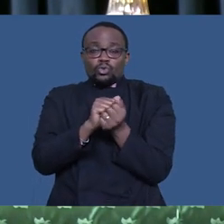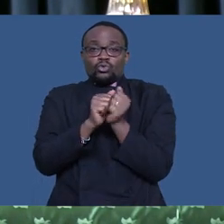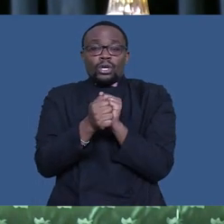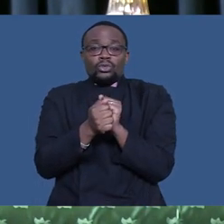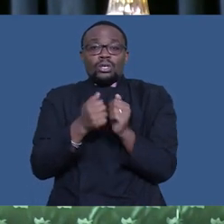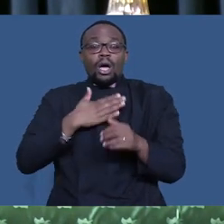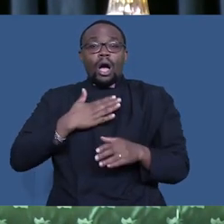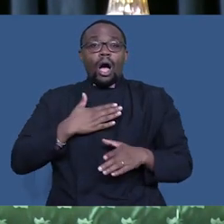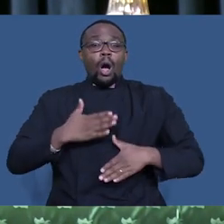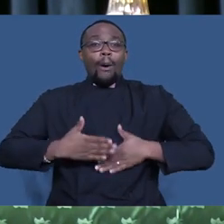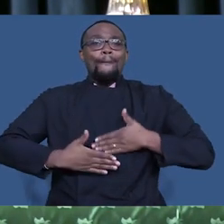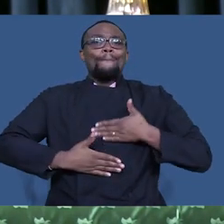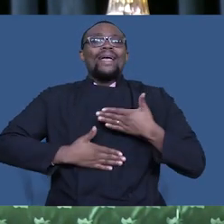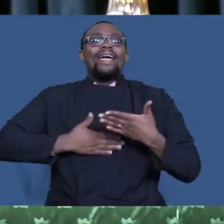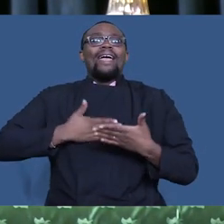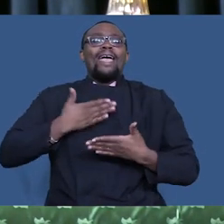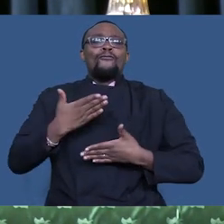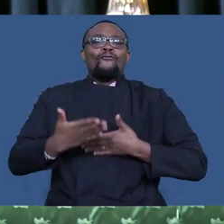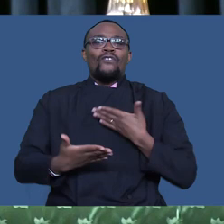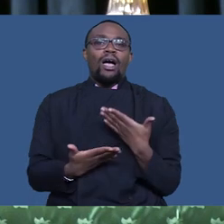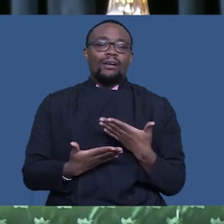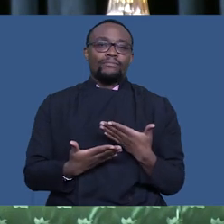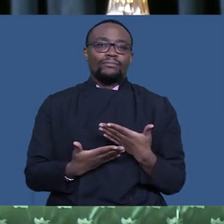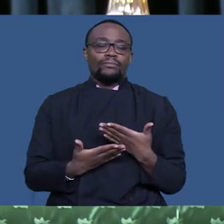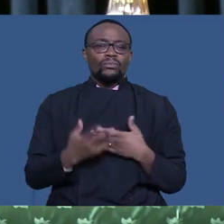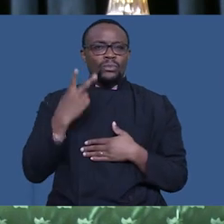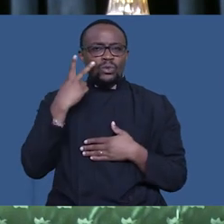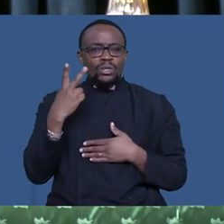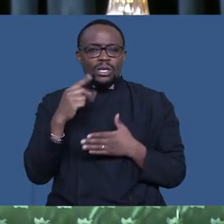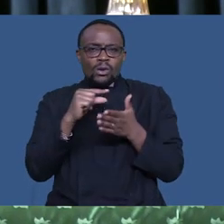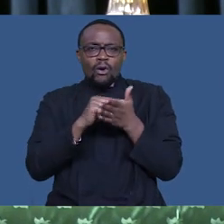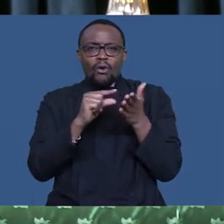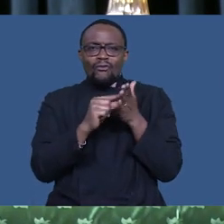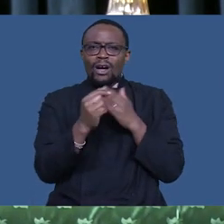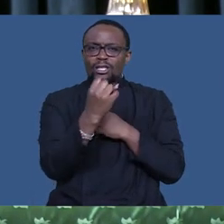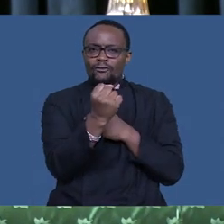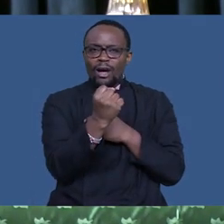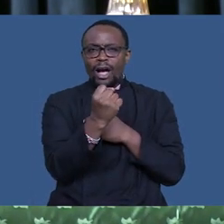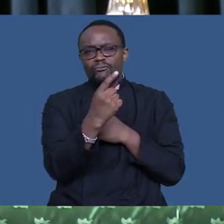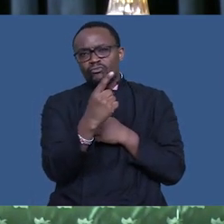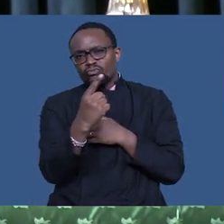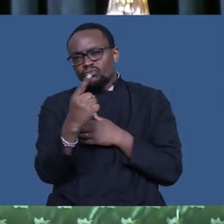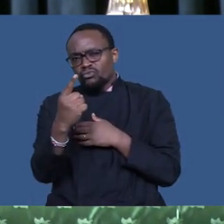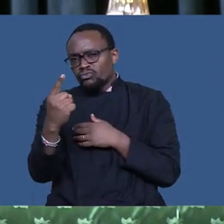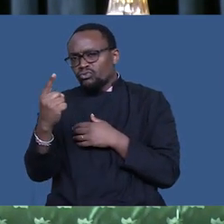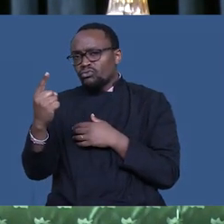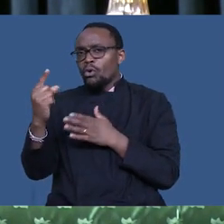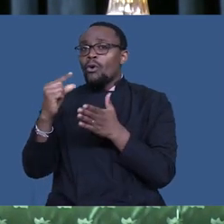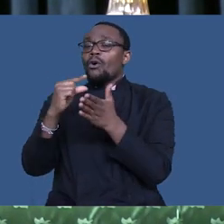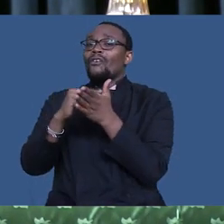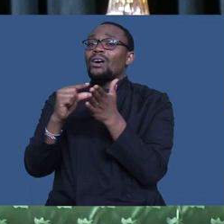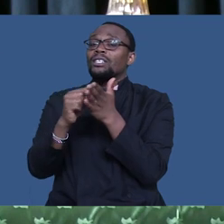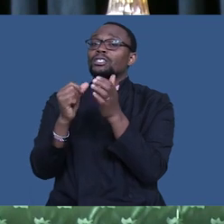conduct. And we see these from verse 5 all the way to